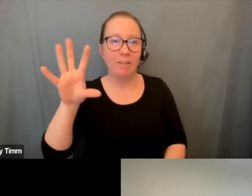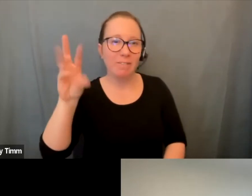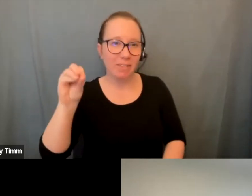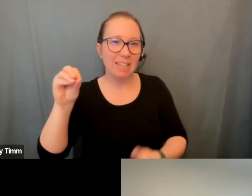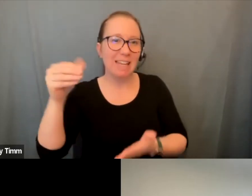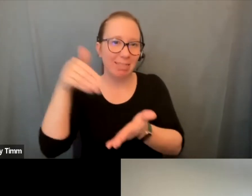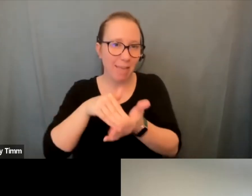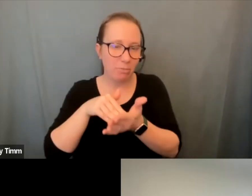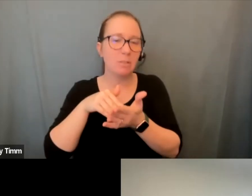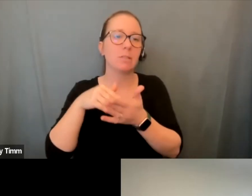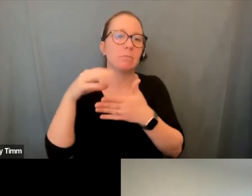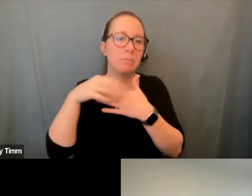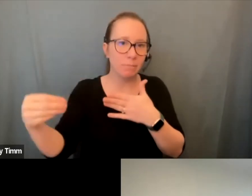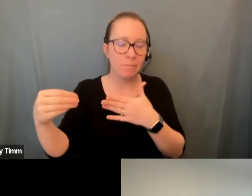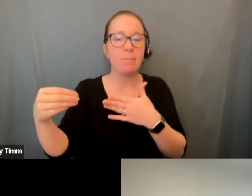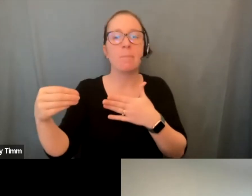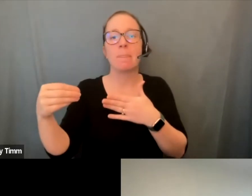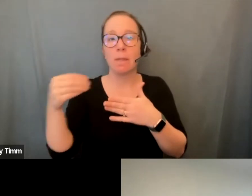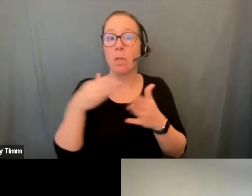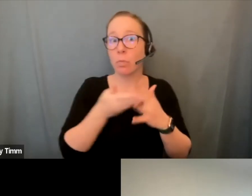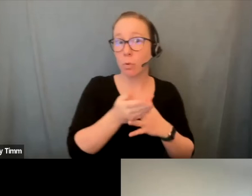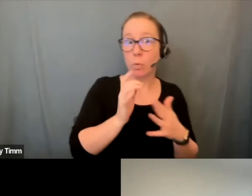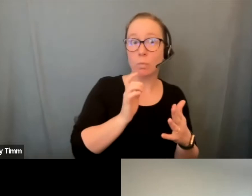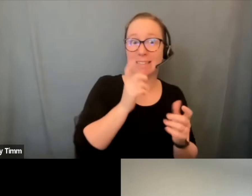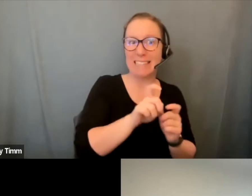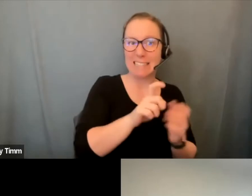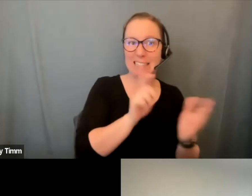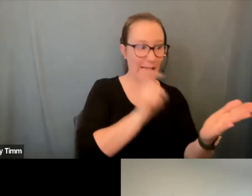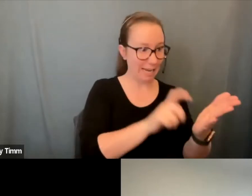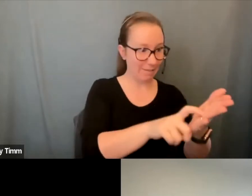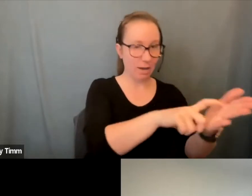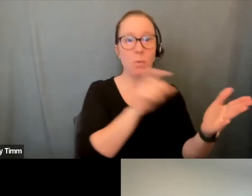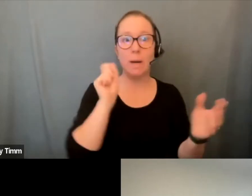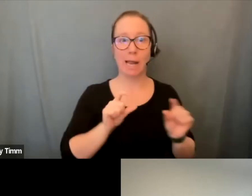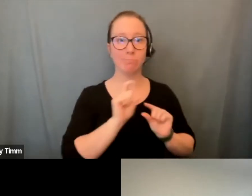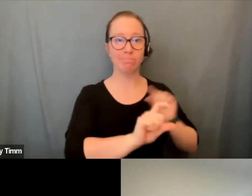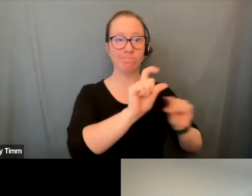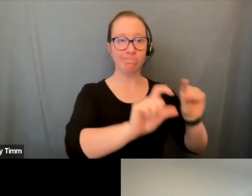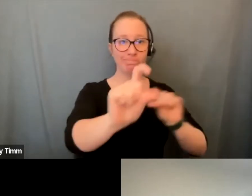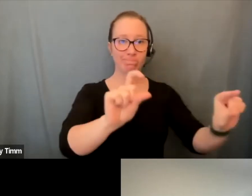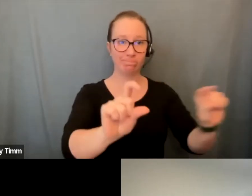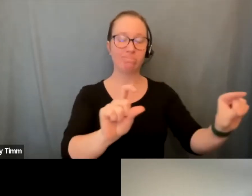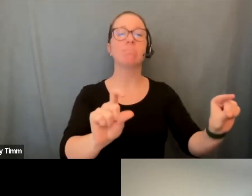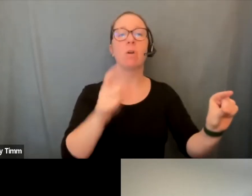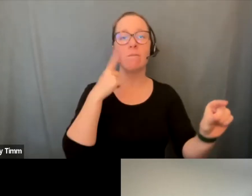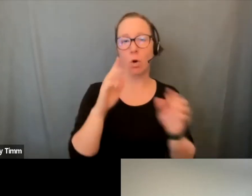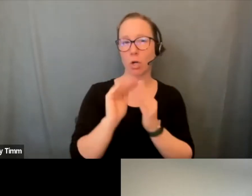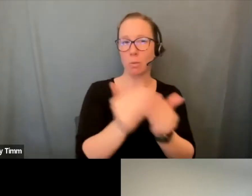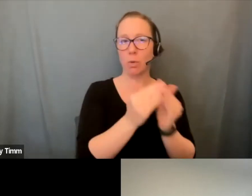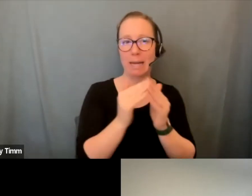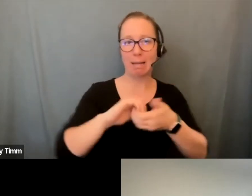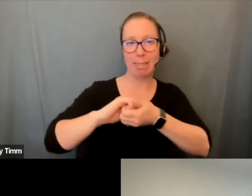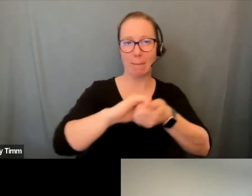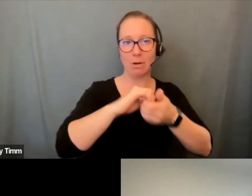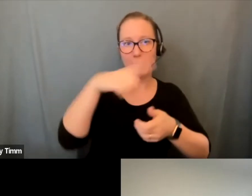that through the identification of needs in our community, we can give to community collaborators in this work so that they